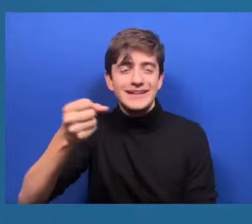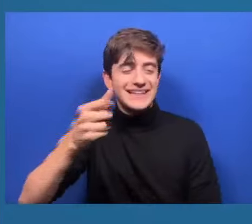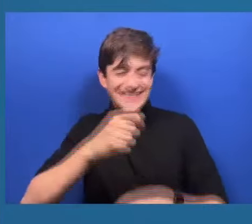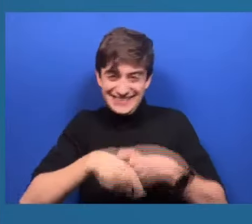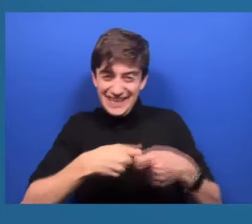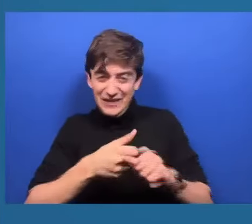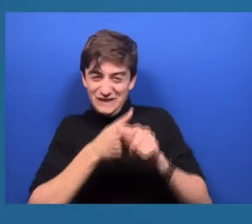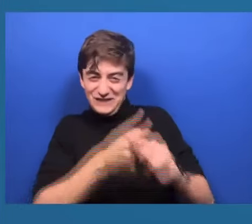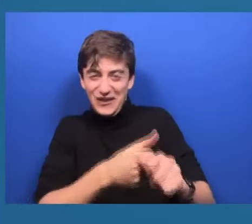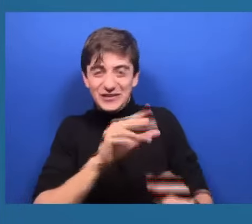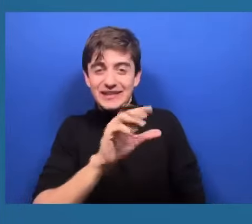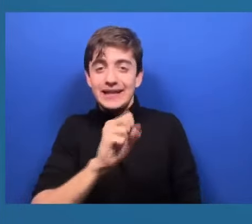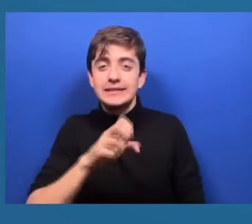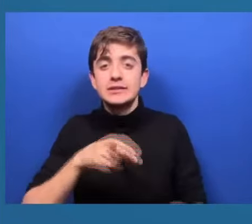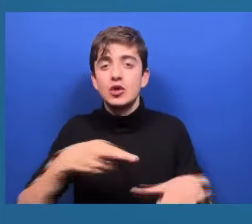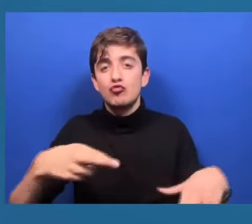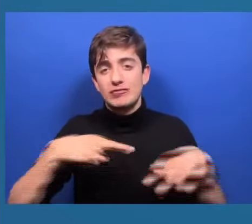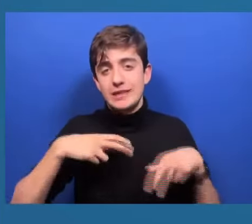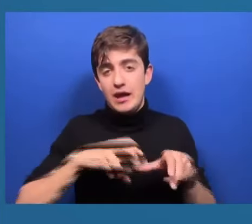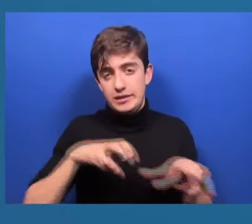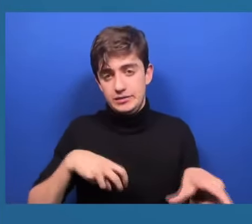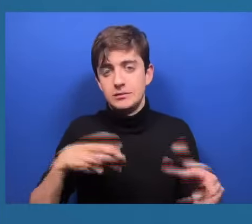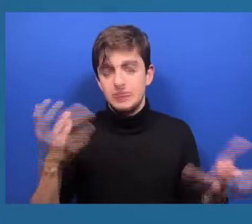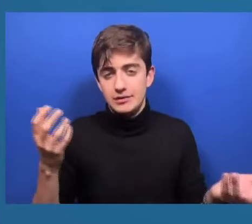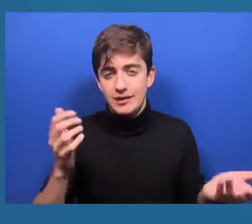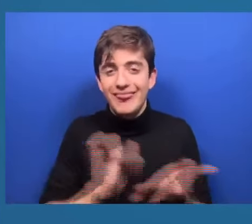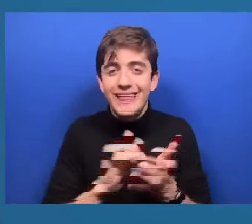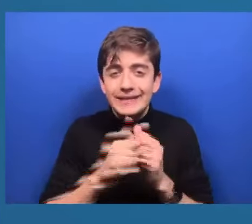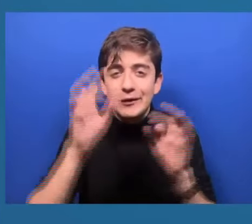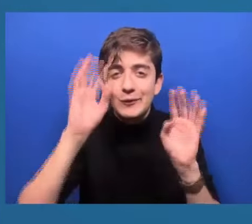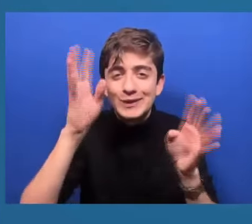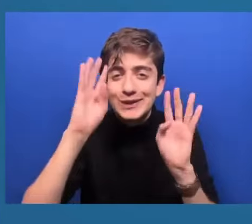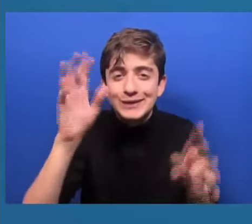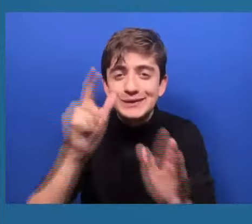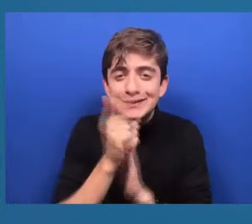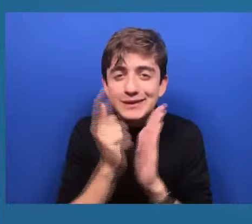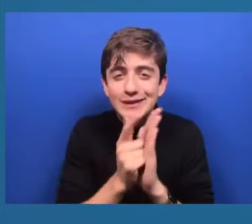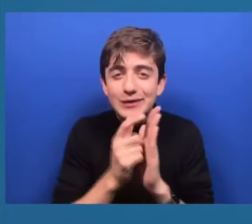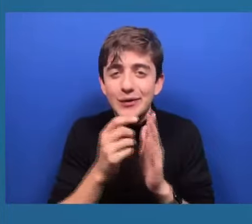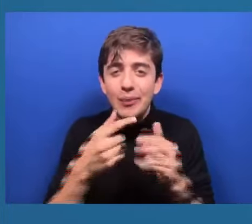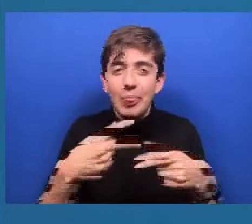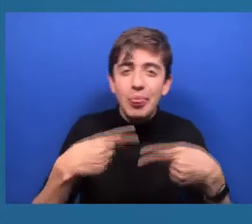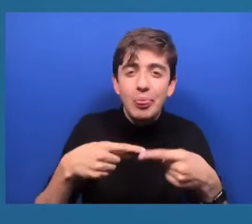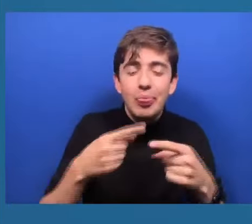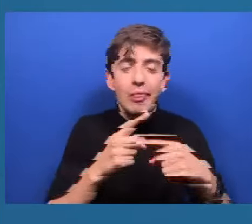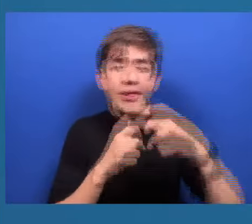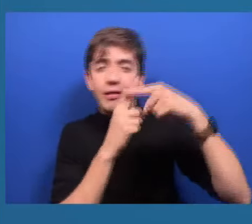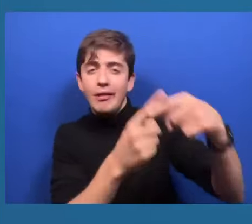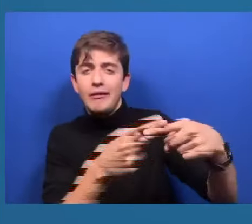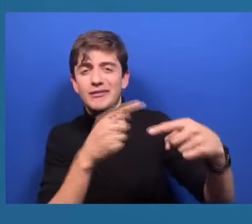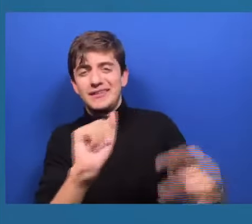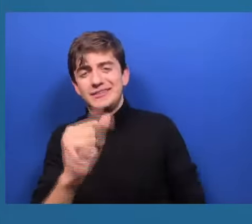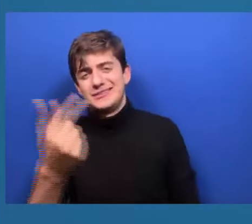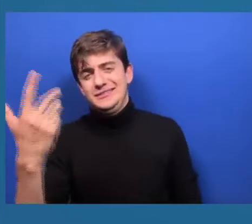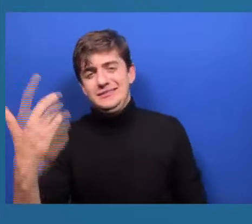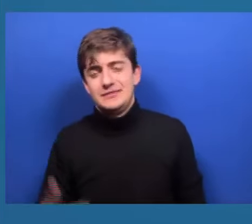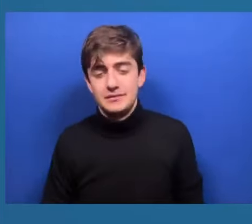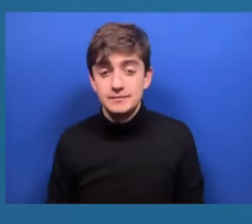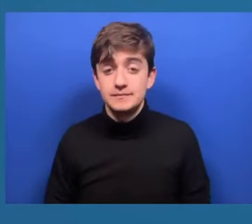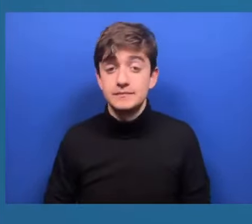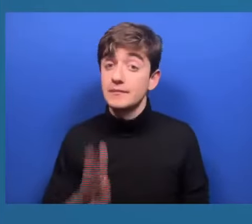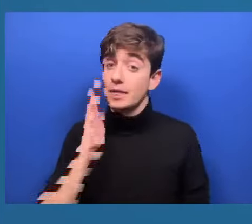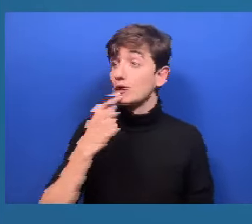case. This is how bogus this legal attack on our Attorney General is. I'm going to tell you that Donald Trump